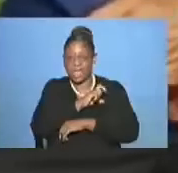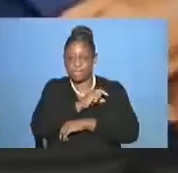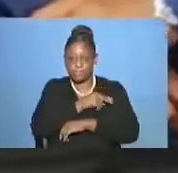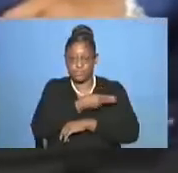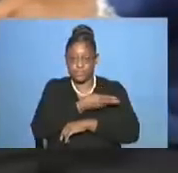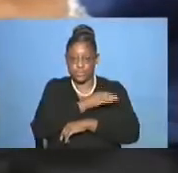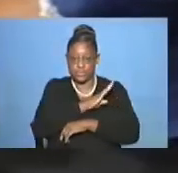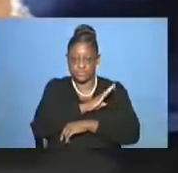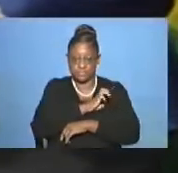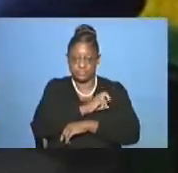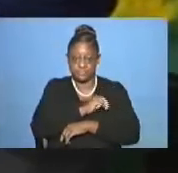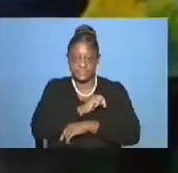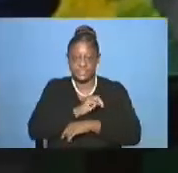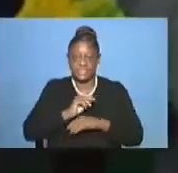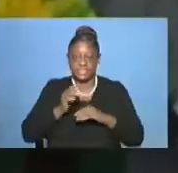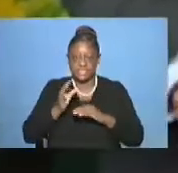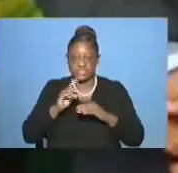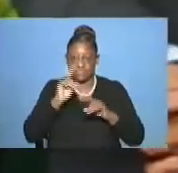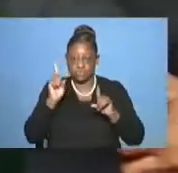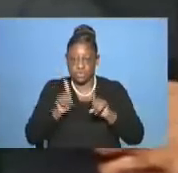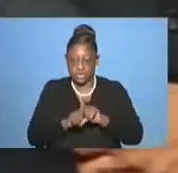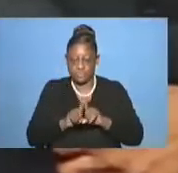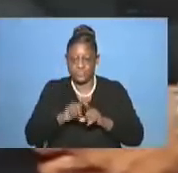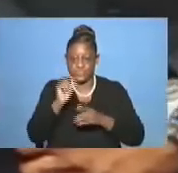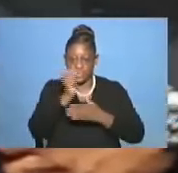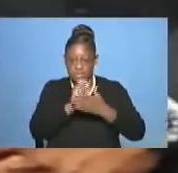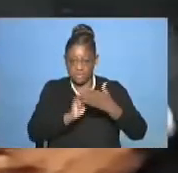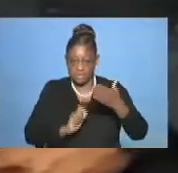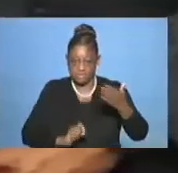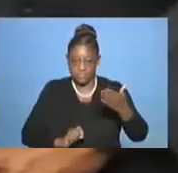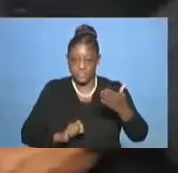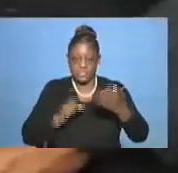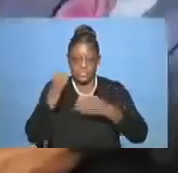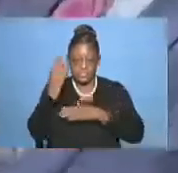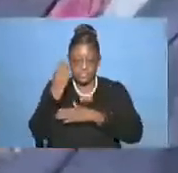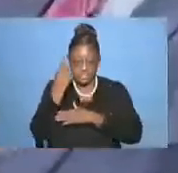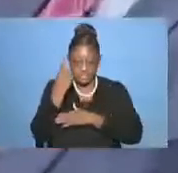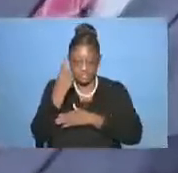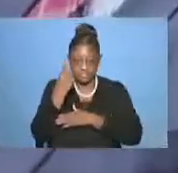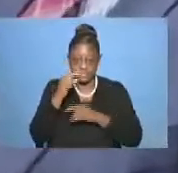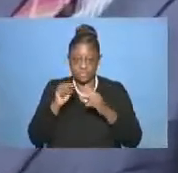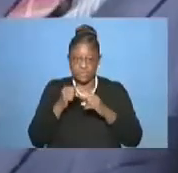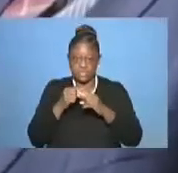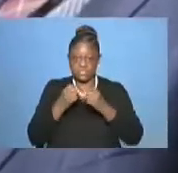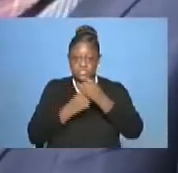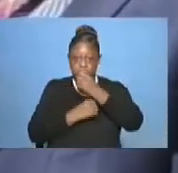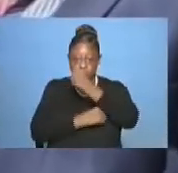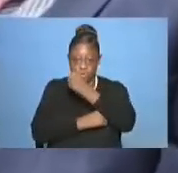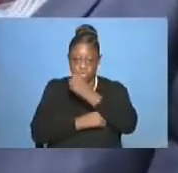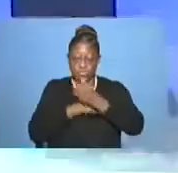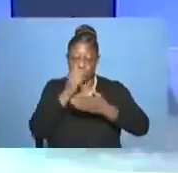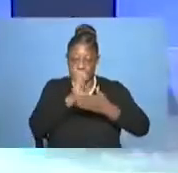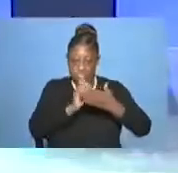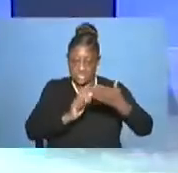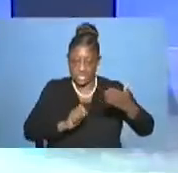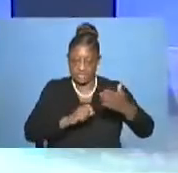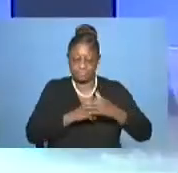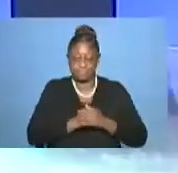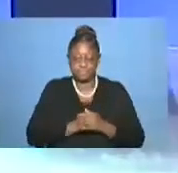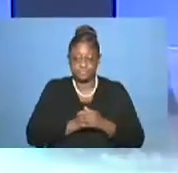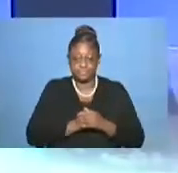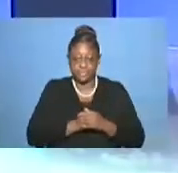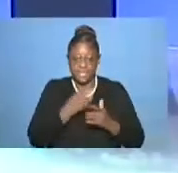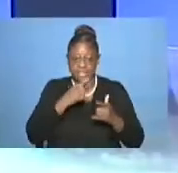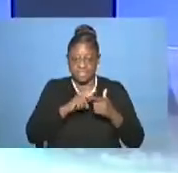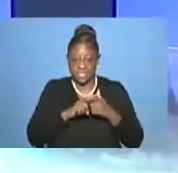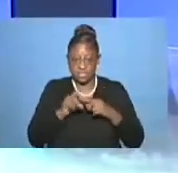meeting concluding with the agreement that a memorandum of understanding on capital support will be signed. And speaking of